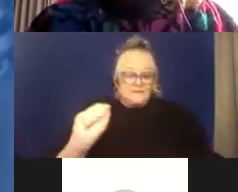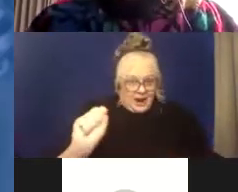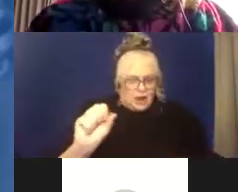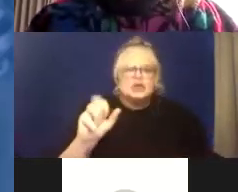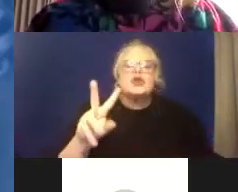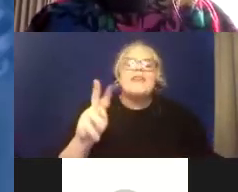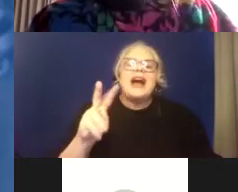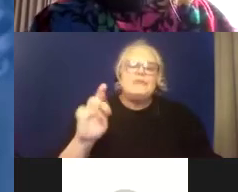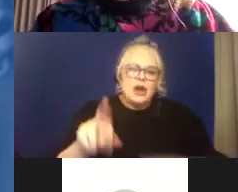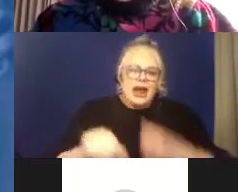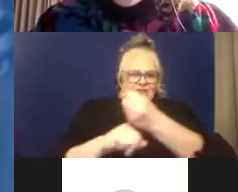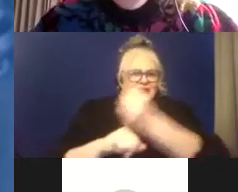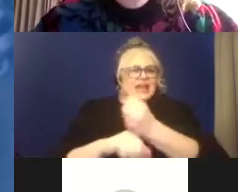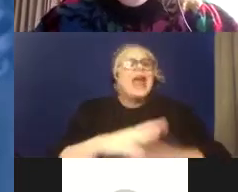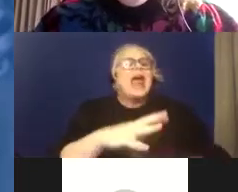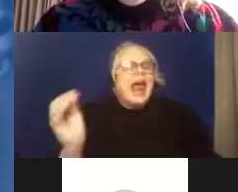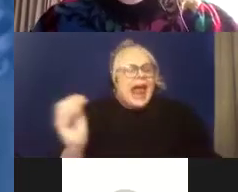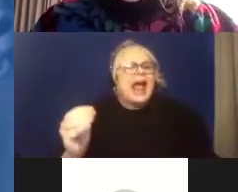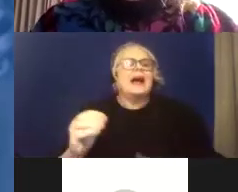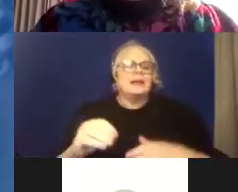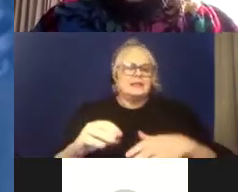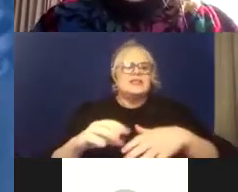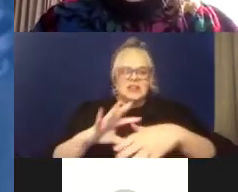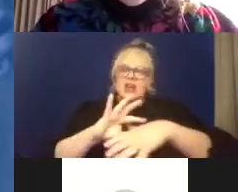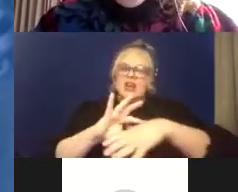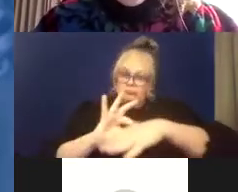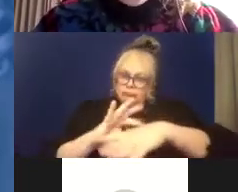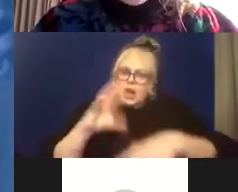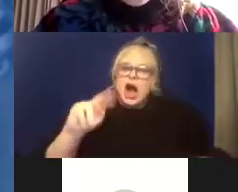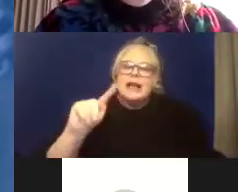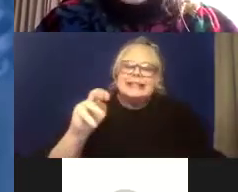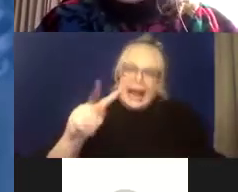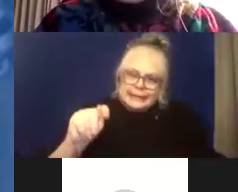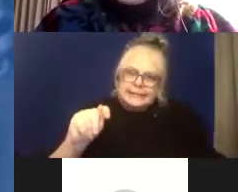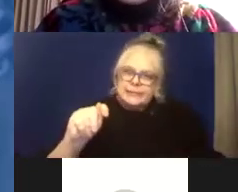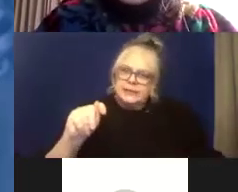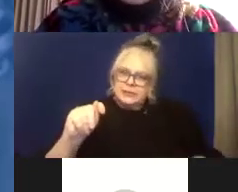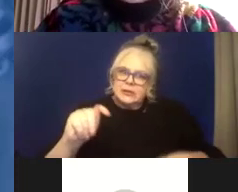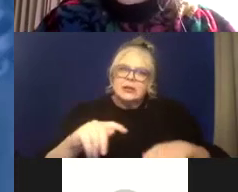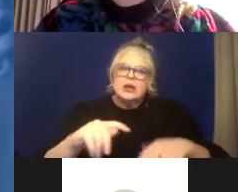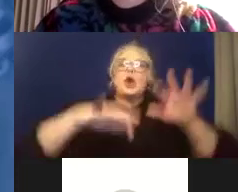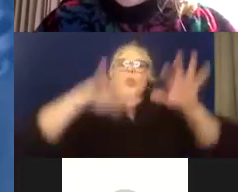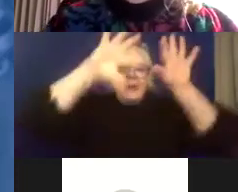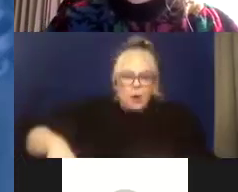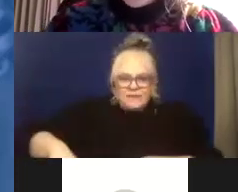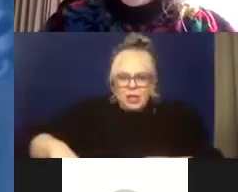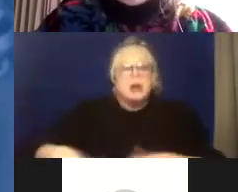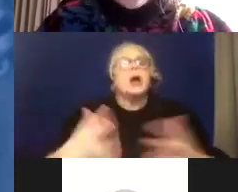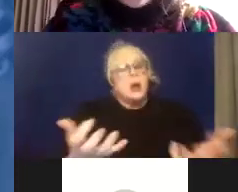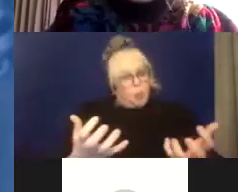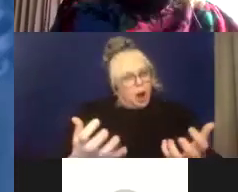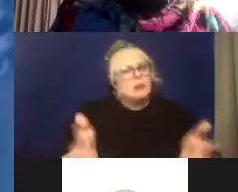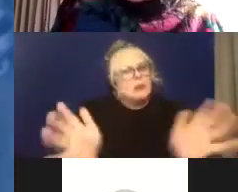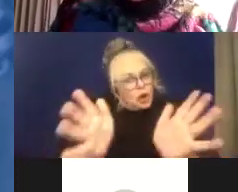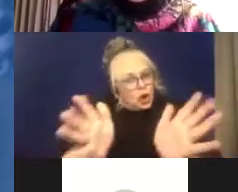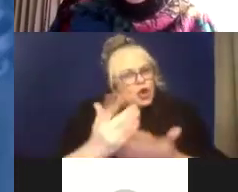want us to all take a moment, take a little bit of a breath. This section gets a little rough for reasons that